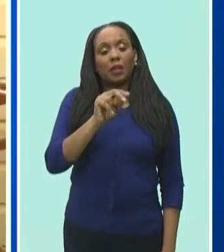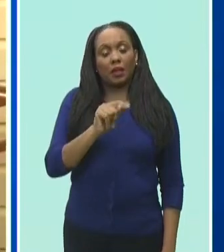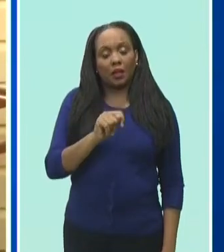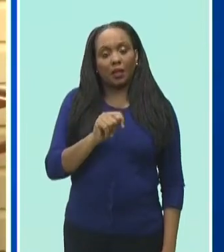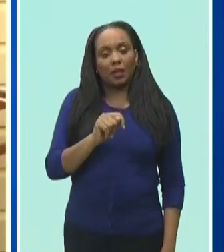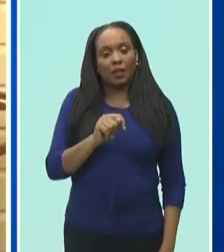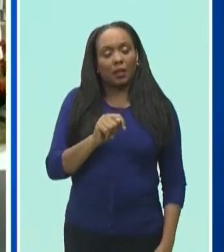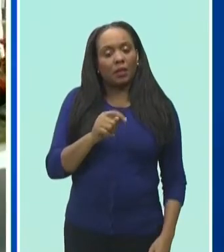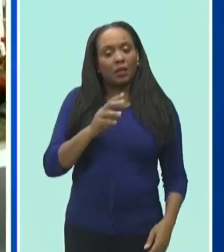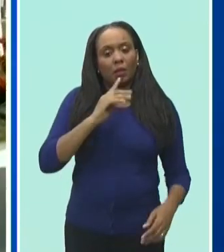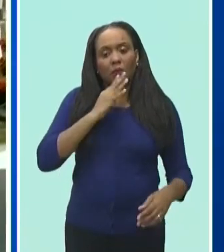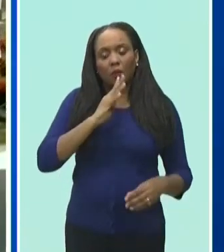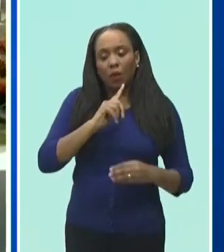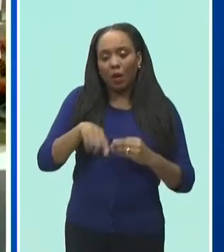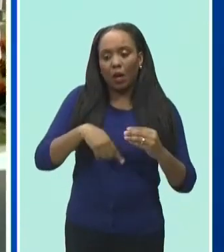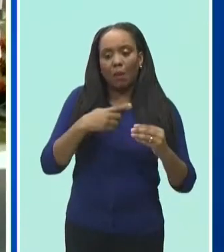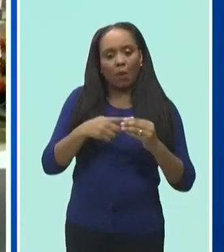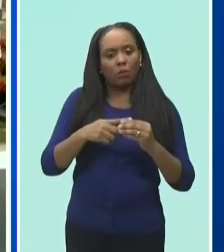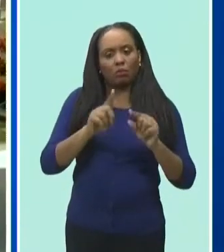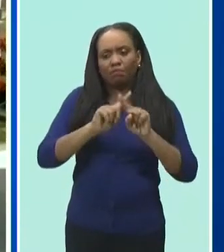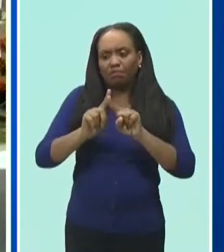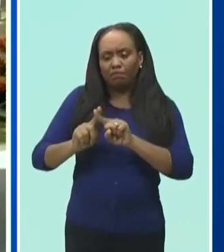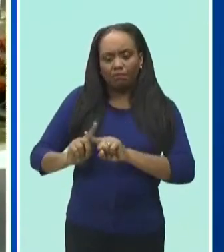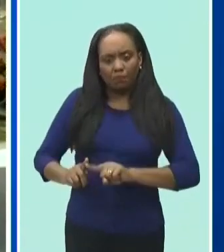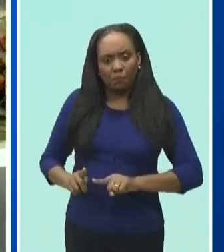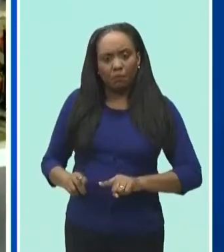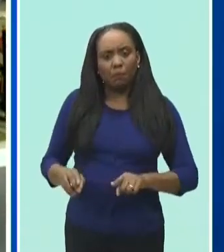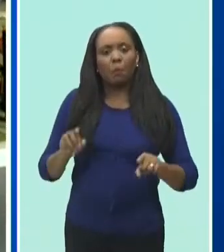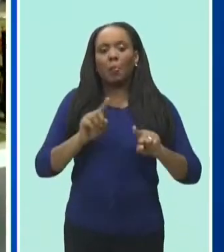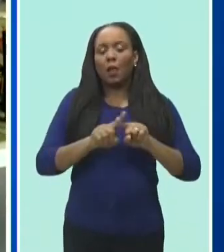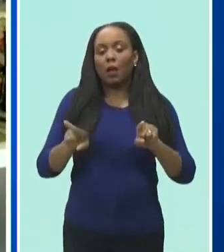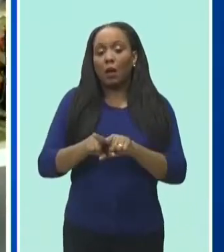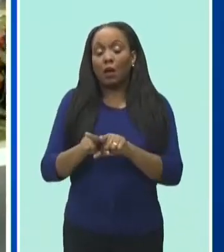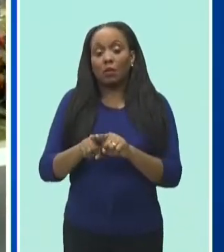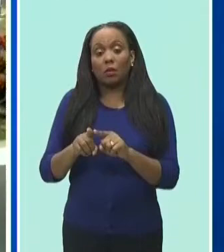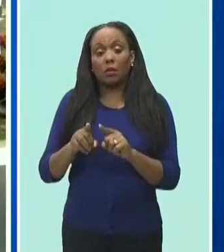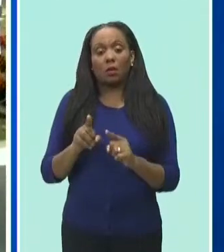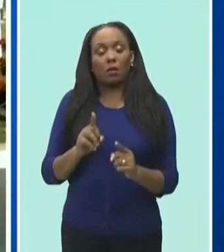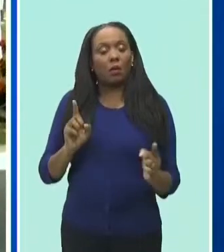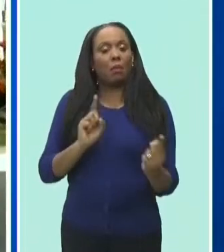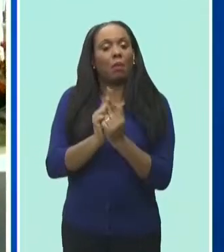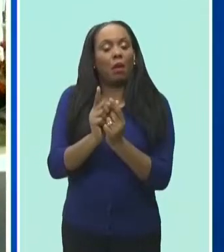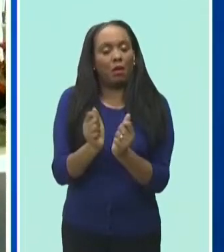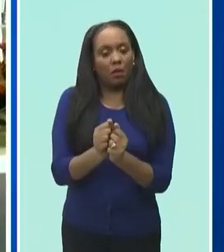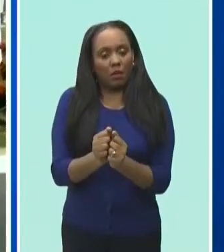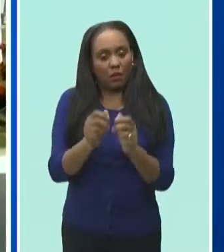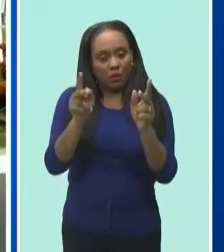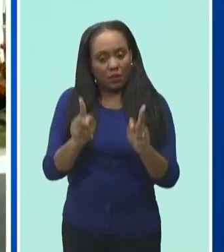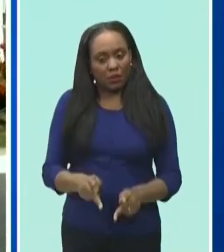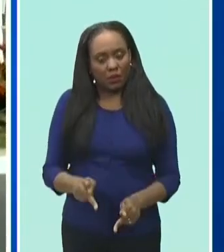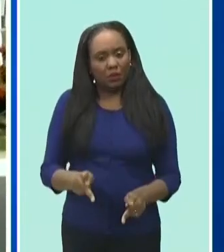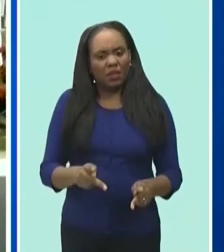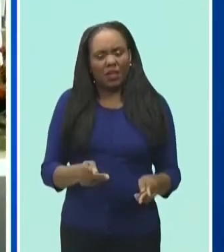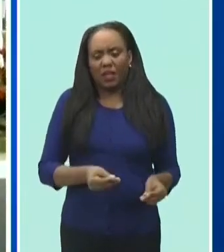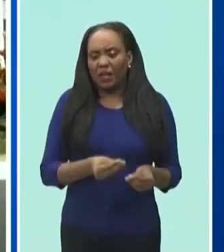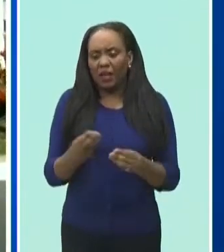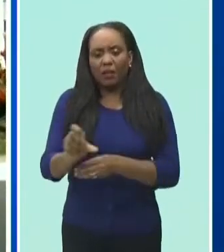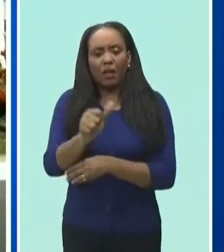commanding officers. Lieutenant Herwood also reportedly met with someone who alleged they had given another member of the